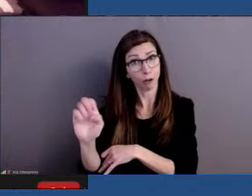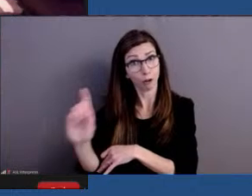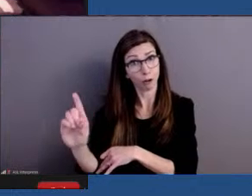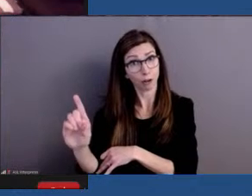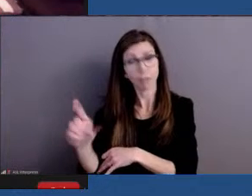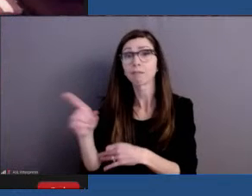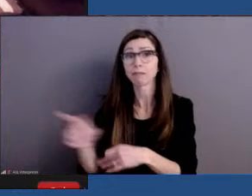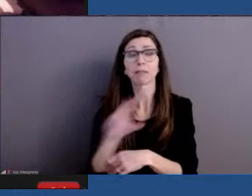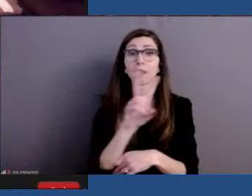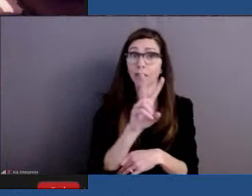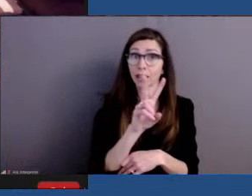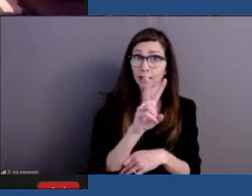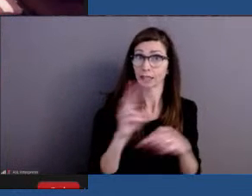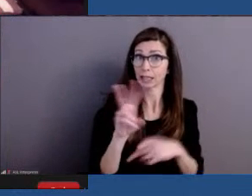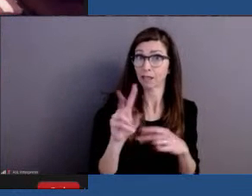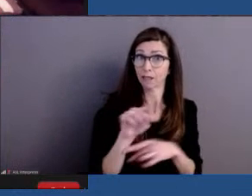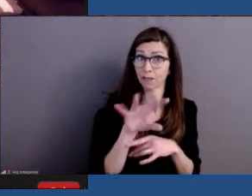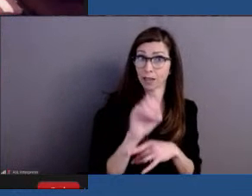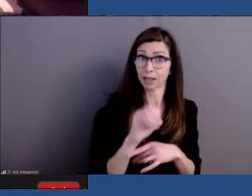Joanne Bryan,